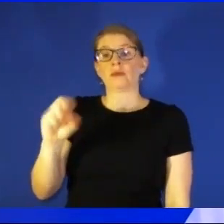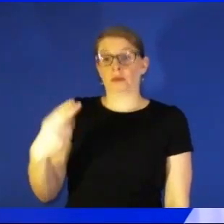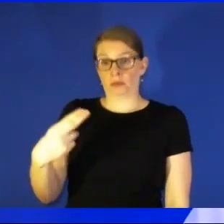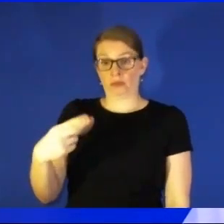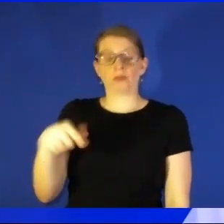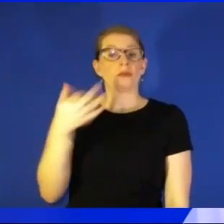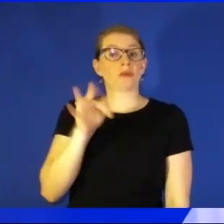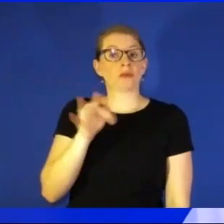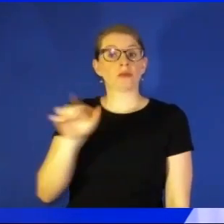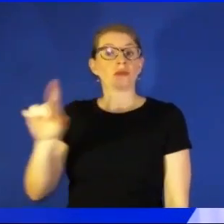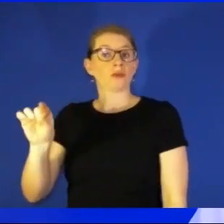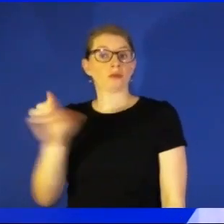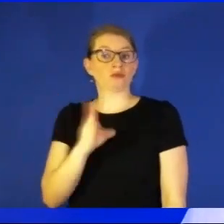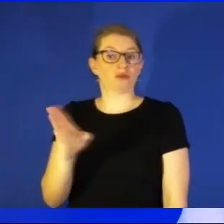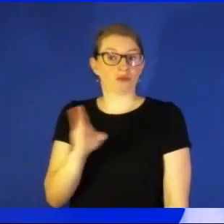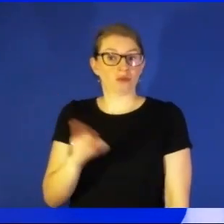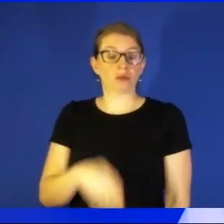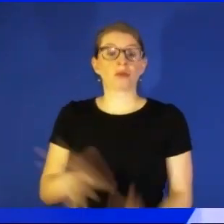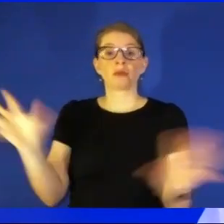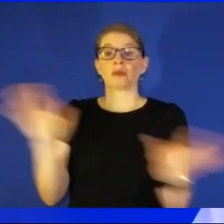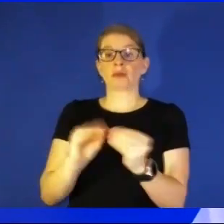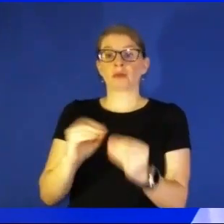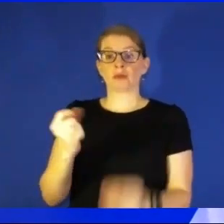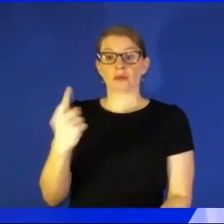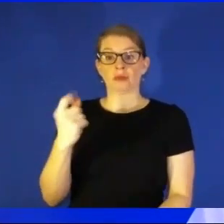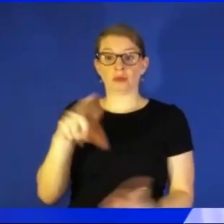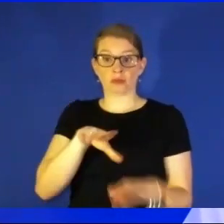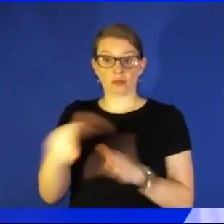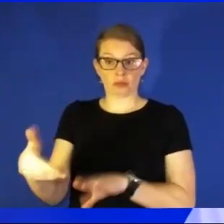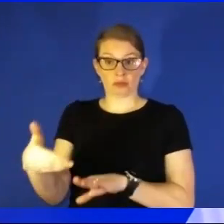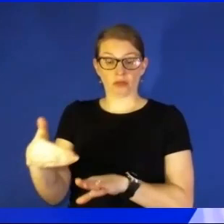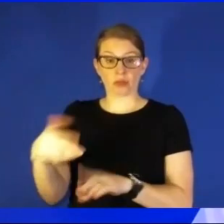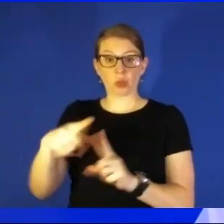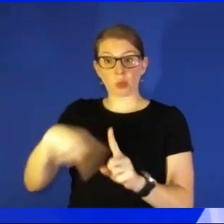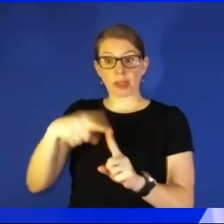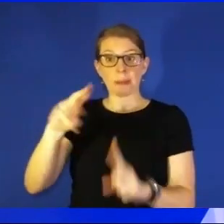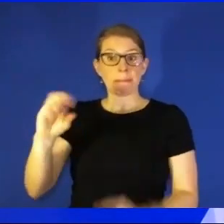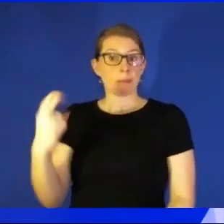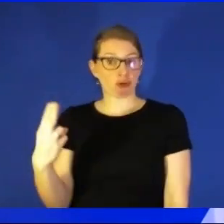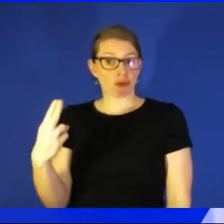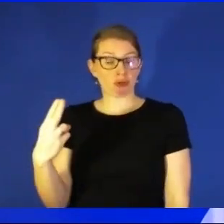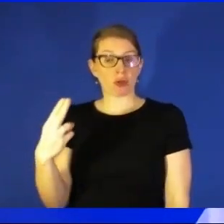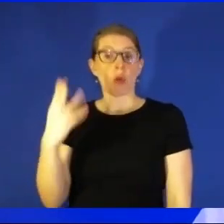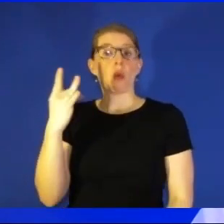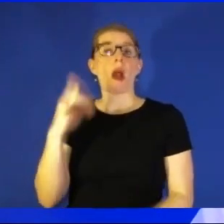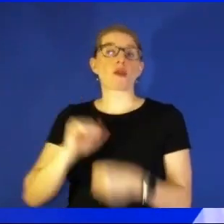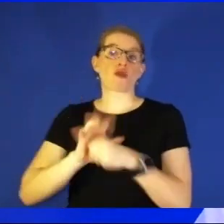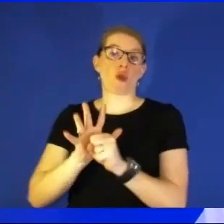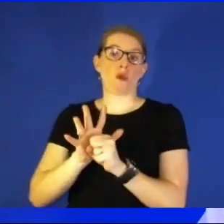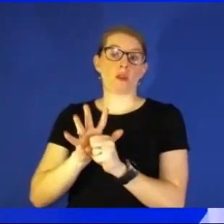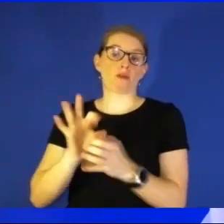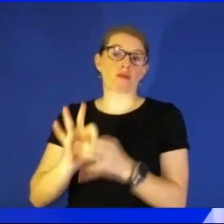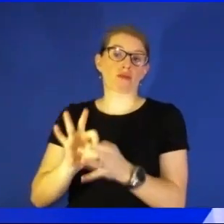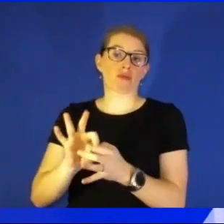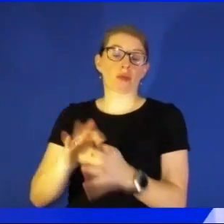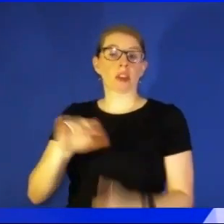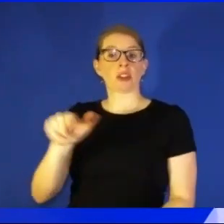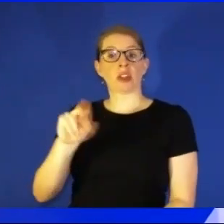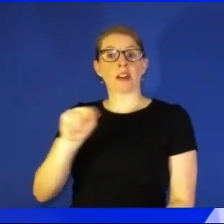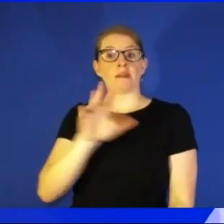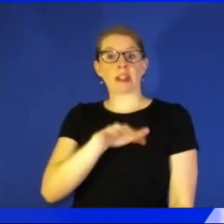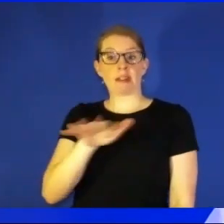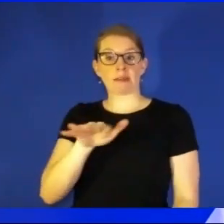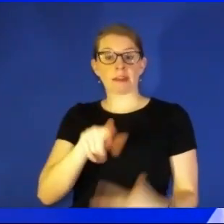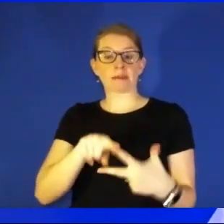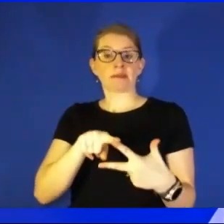so far for the total, we've had 11 deaths in March due to COVID. In January, we had 55,